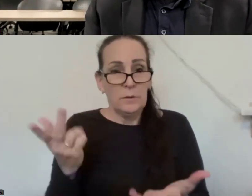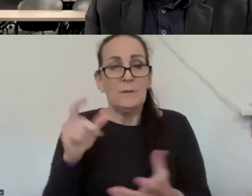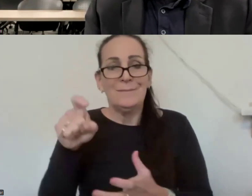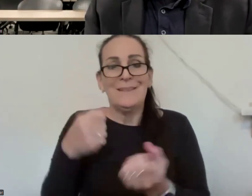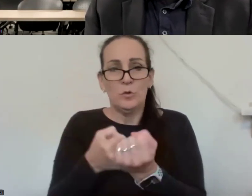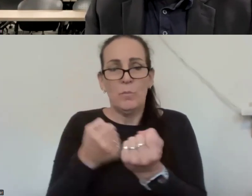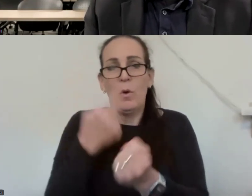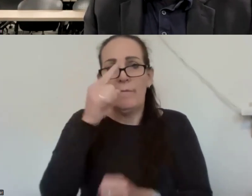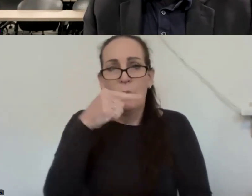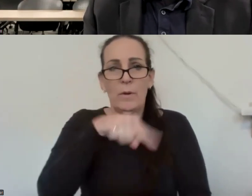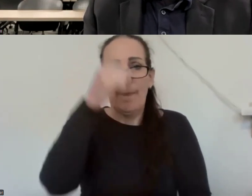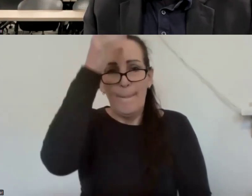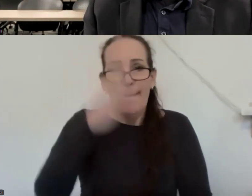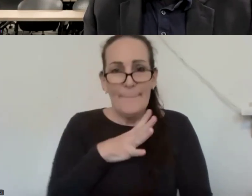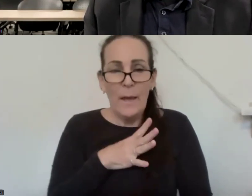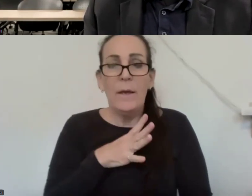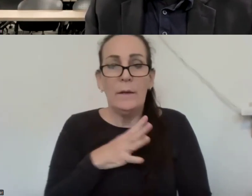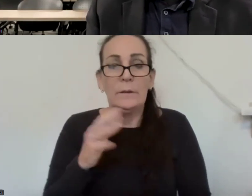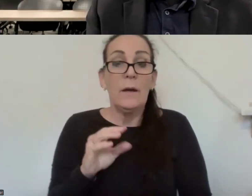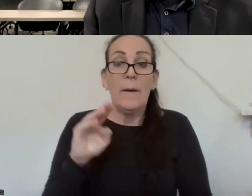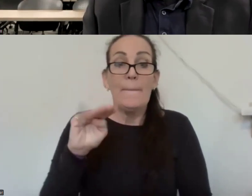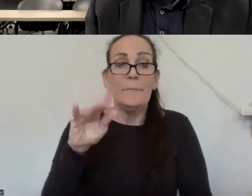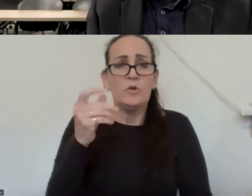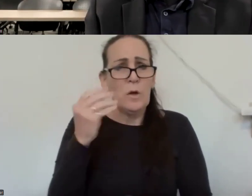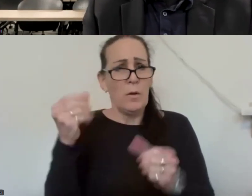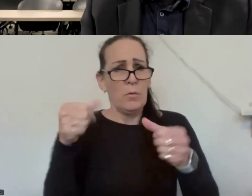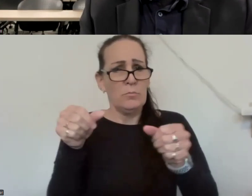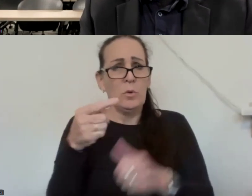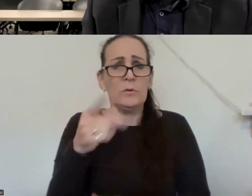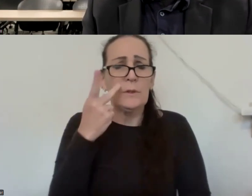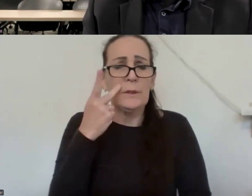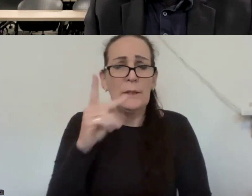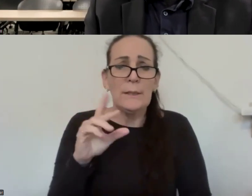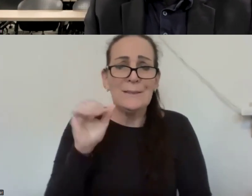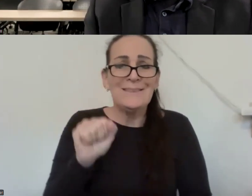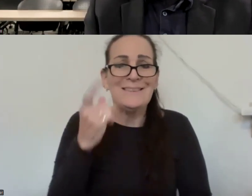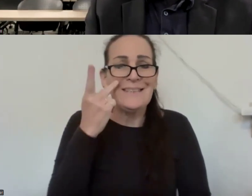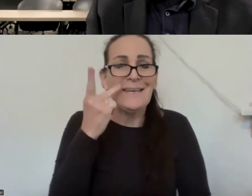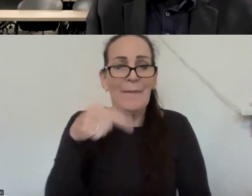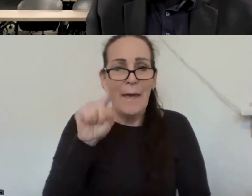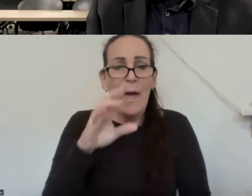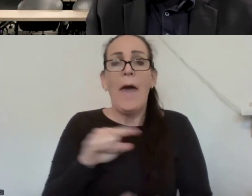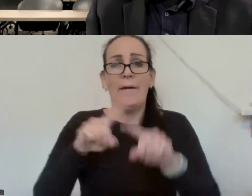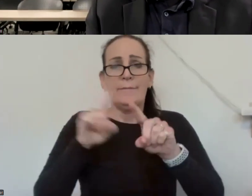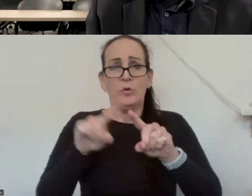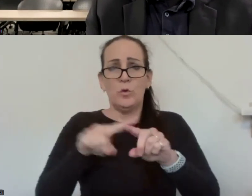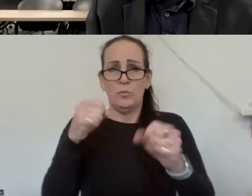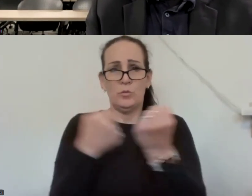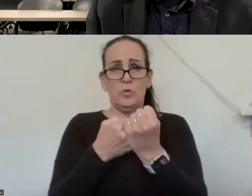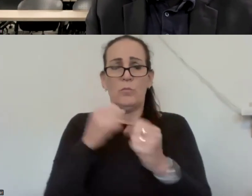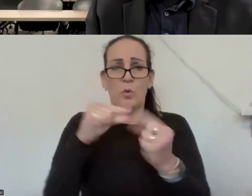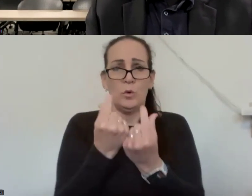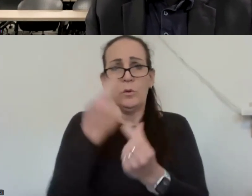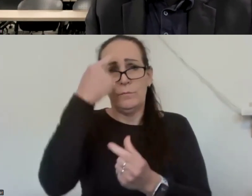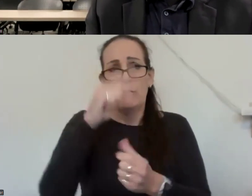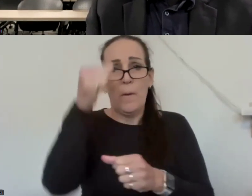there about how the Del Oro Caregiver Resource Center has a men's caregiver group. We have a men's support group. We have support groups that are actually for men